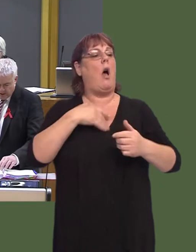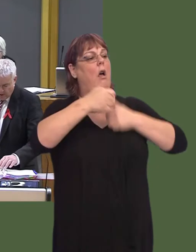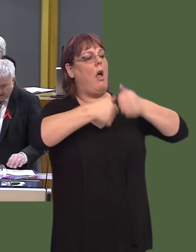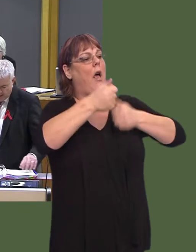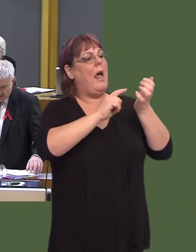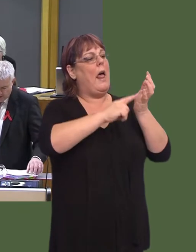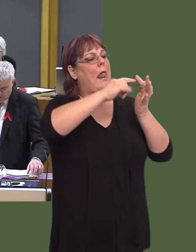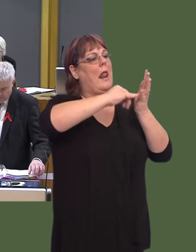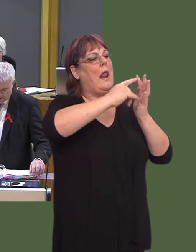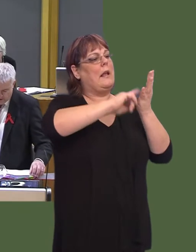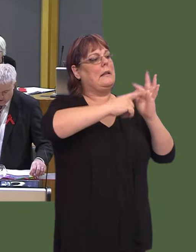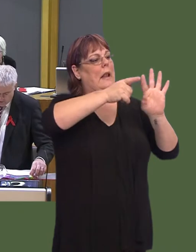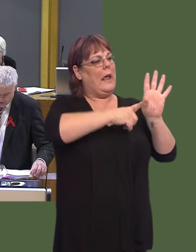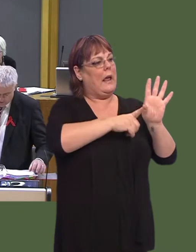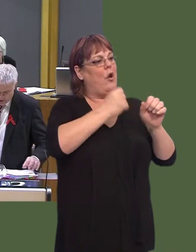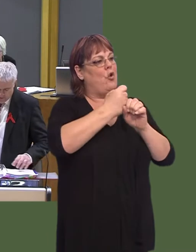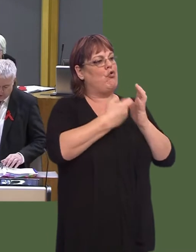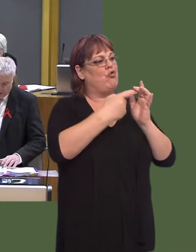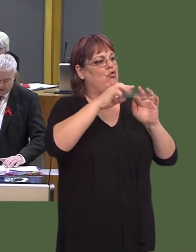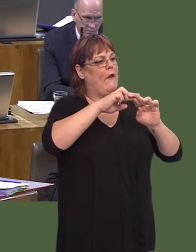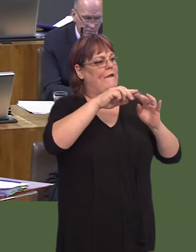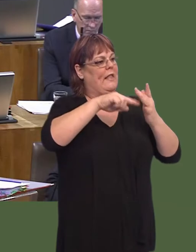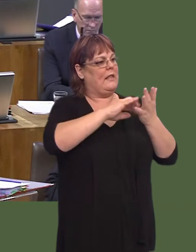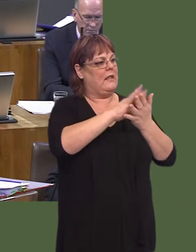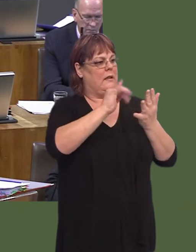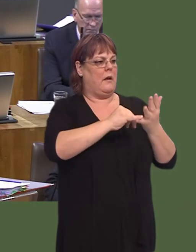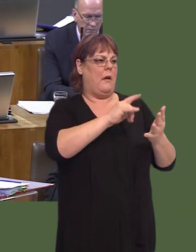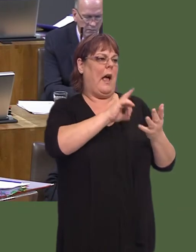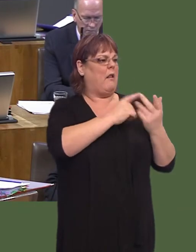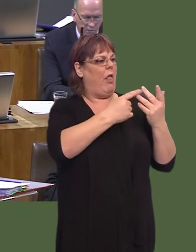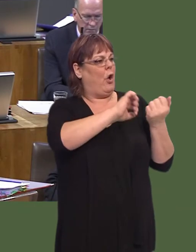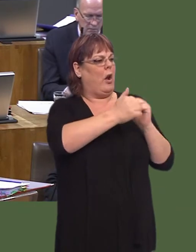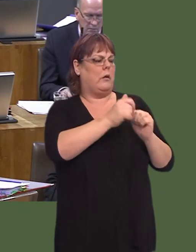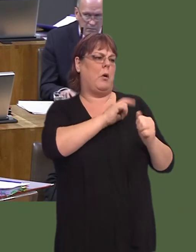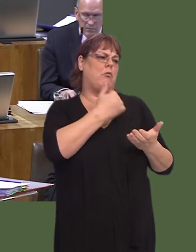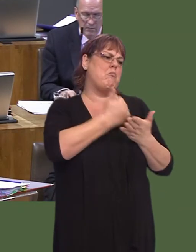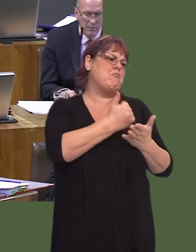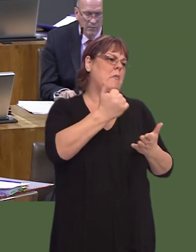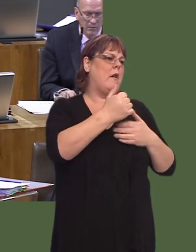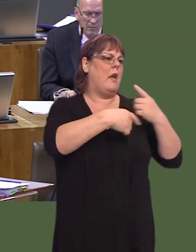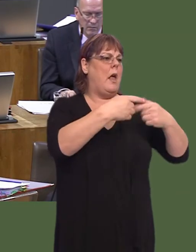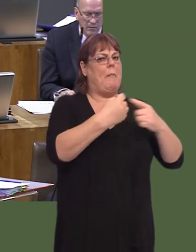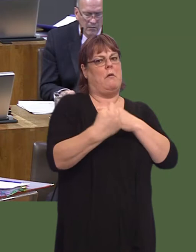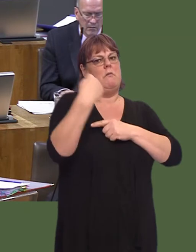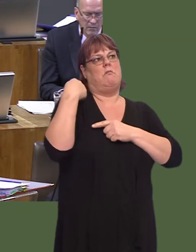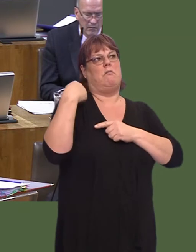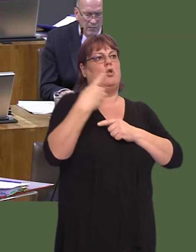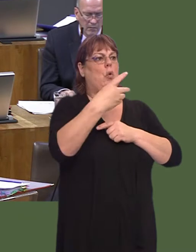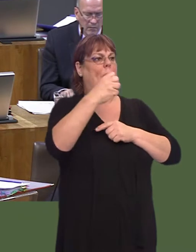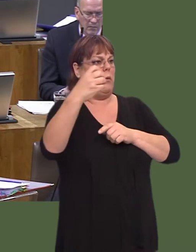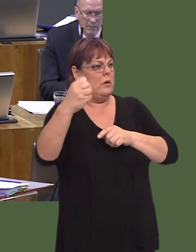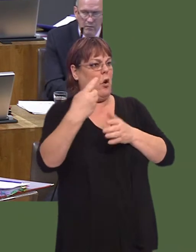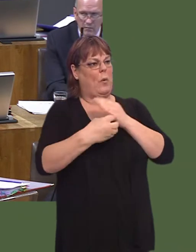credit to my colleague Leslie Griffiths and those who held positions before her. The fantastic work that's been done for recycling. Back in 2000, we recycled about